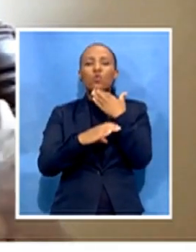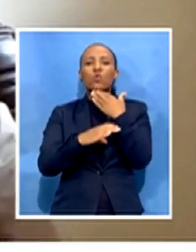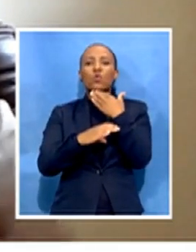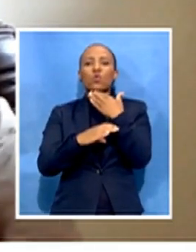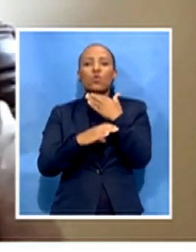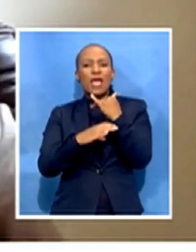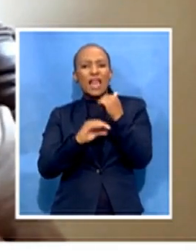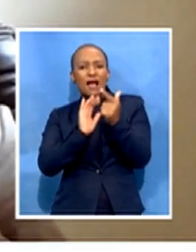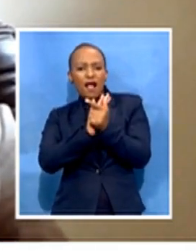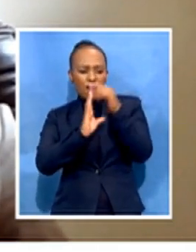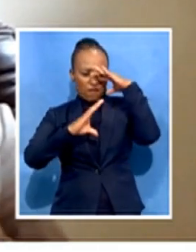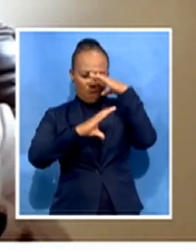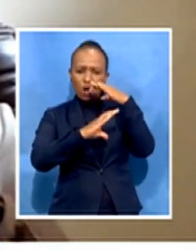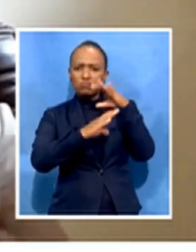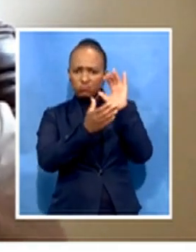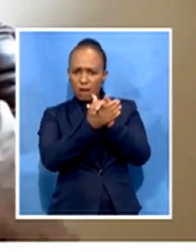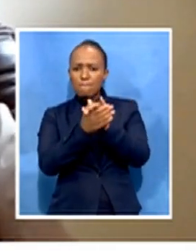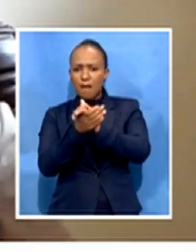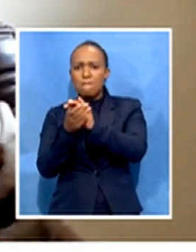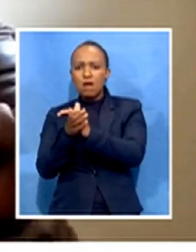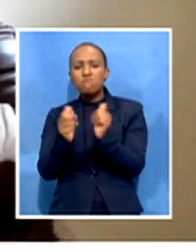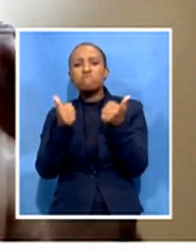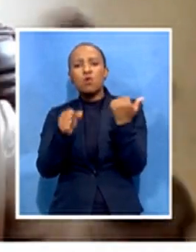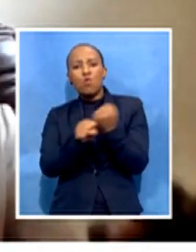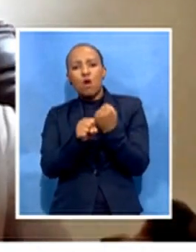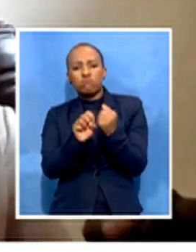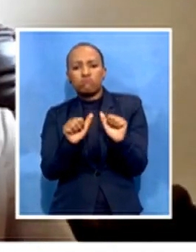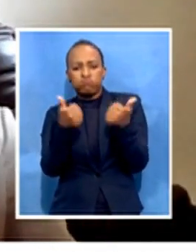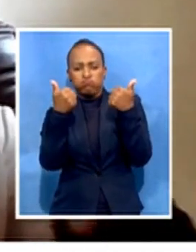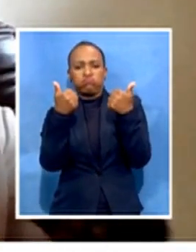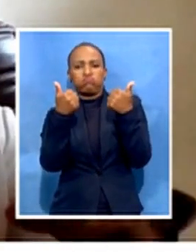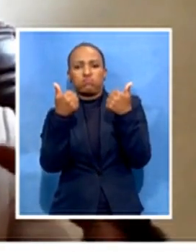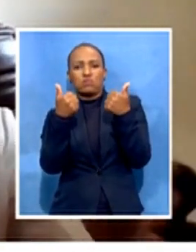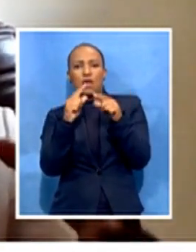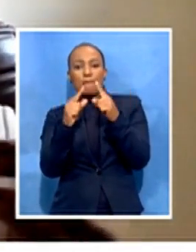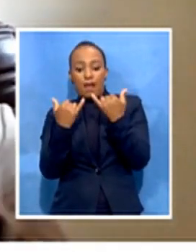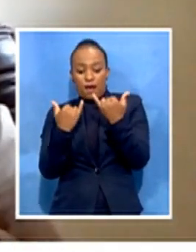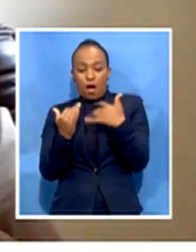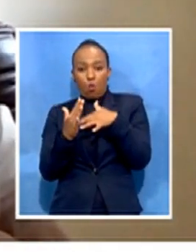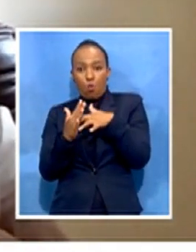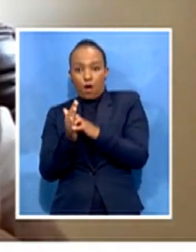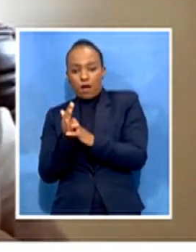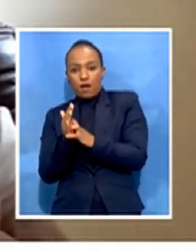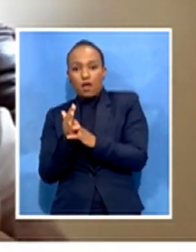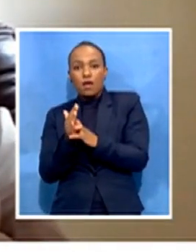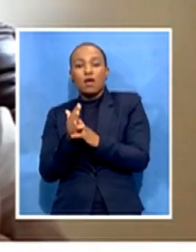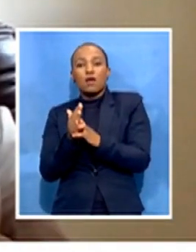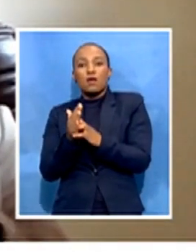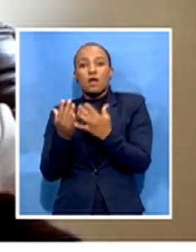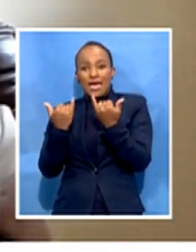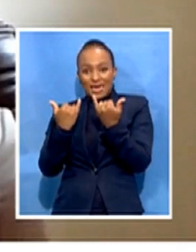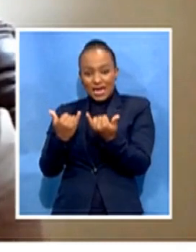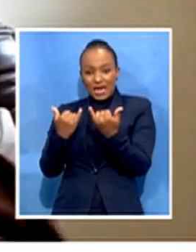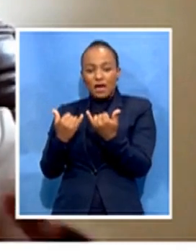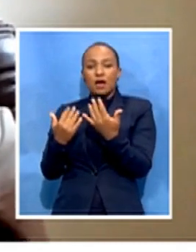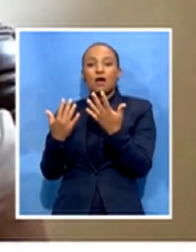So its weakening meant that the illicit trade was given impetus. And now we are sitting with the problem that we're sitting in,